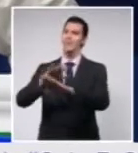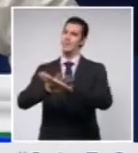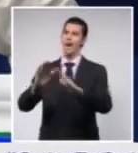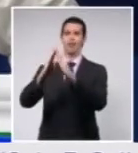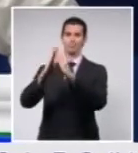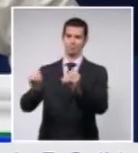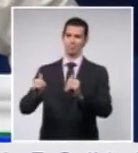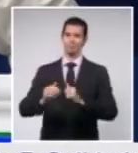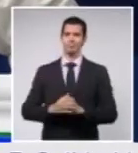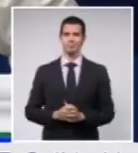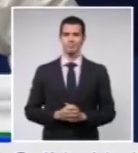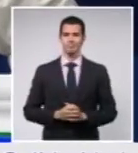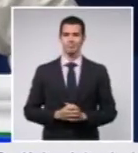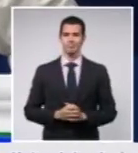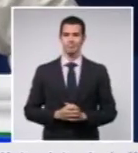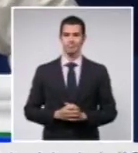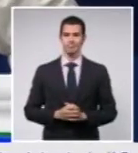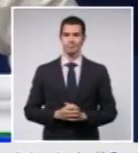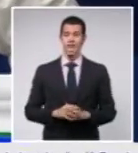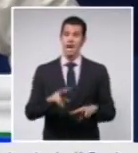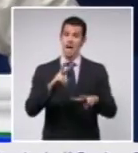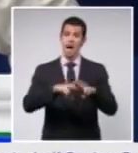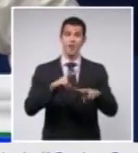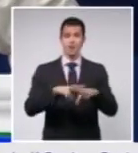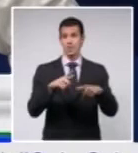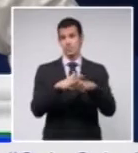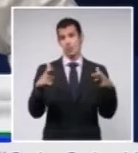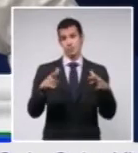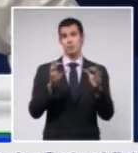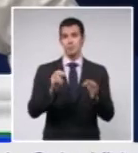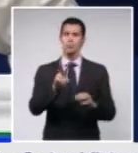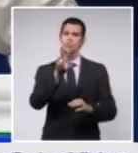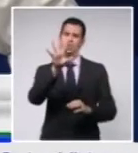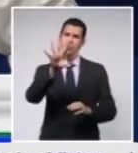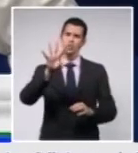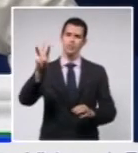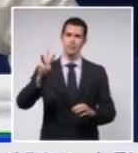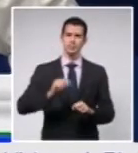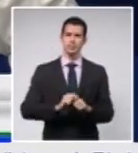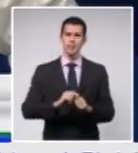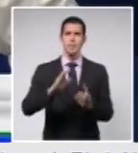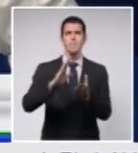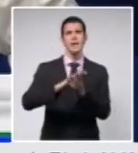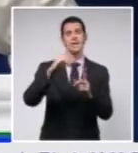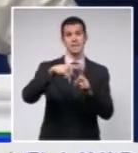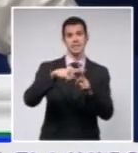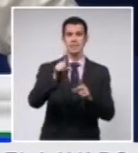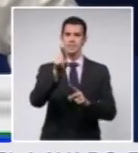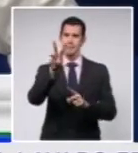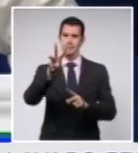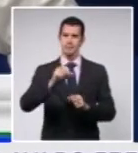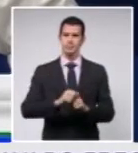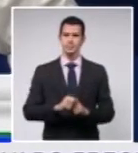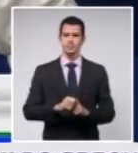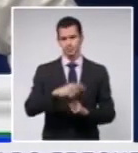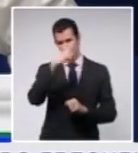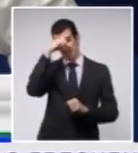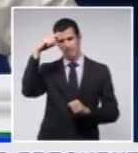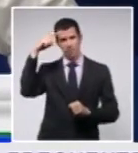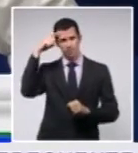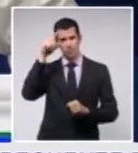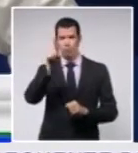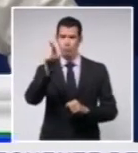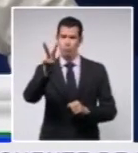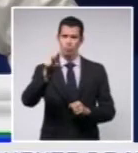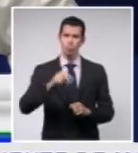1 patient continues to be in a critical state in hospital in Matanzas. Yesterday, 4